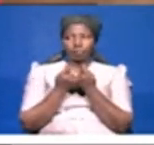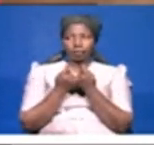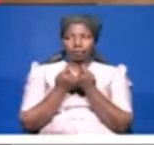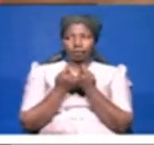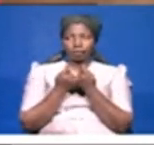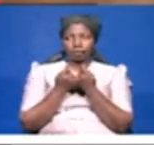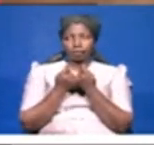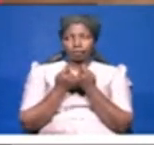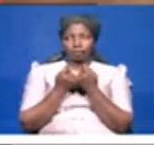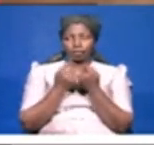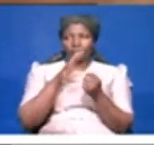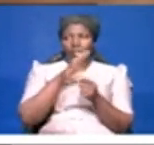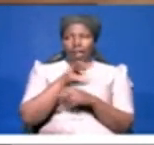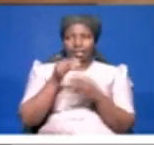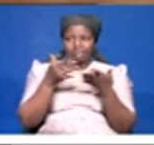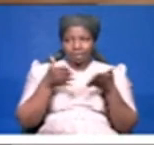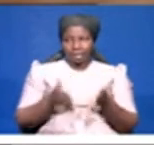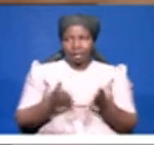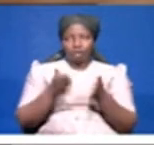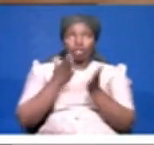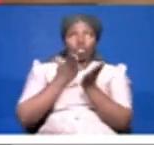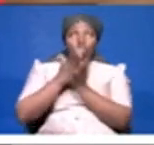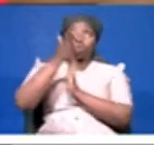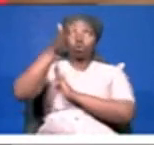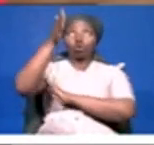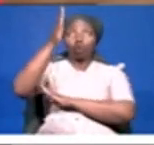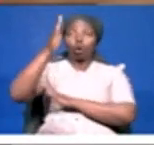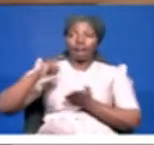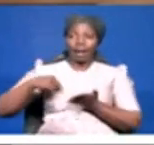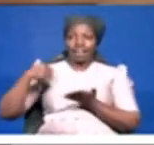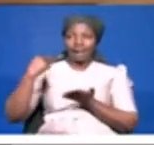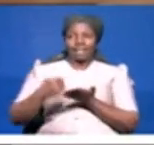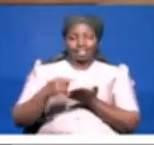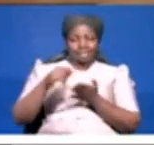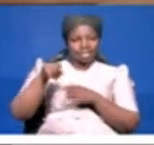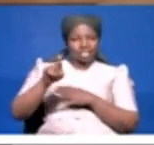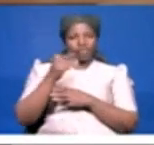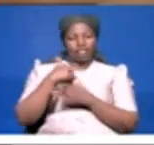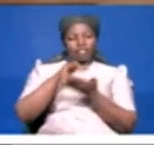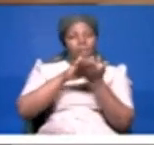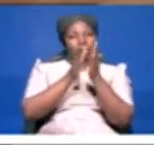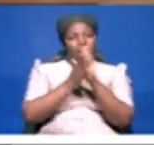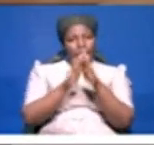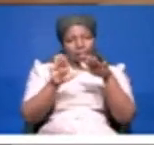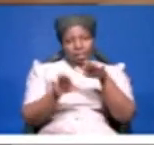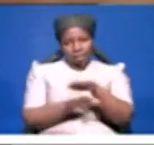And now, by God's grace, he is the Deputy President of the Republic of Kenya.